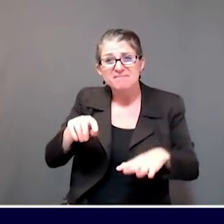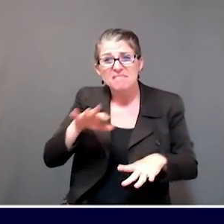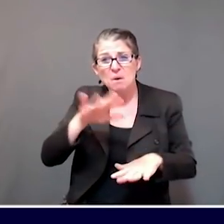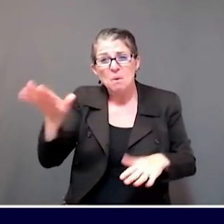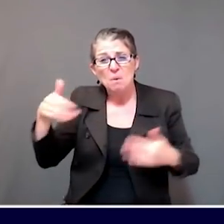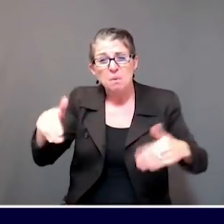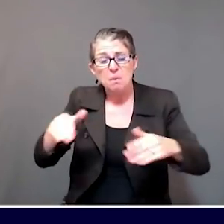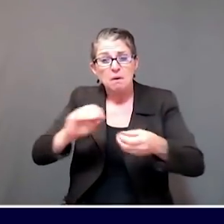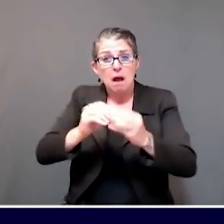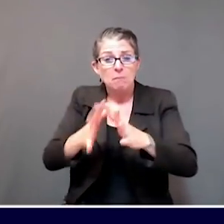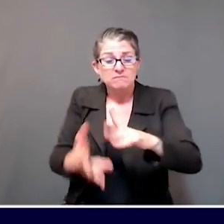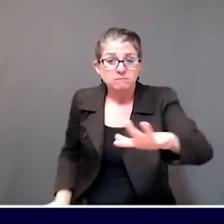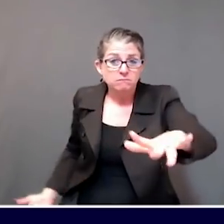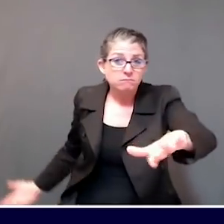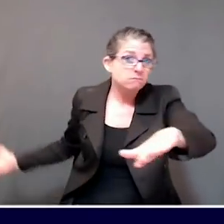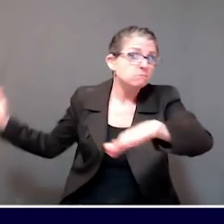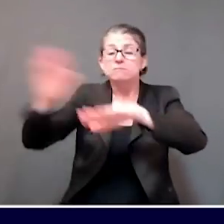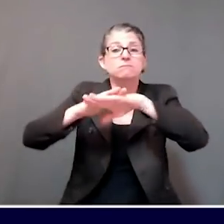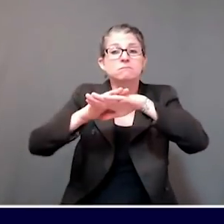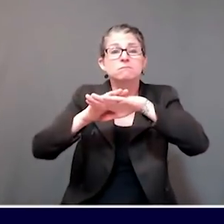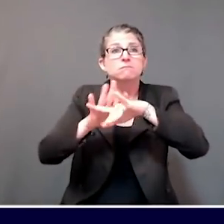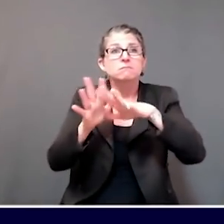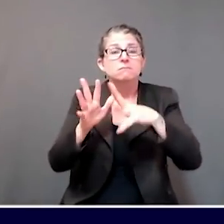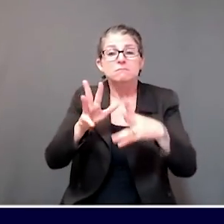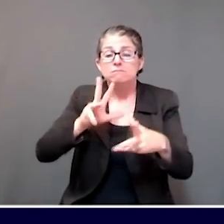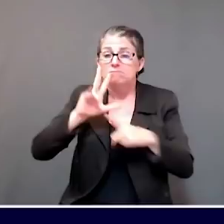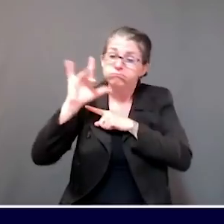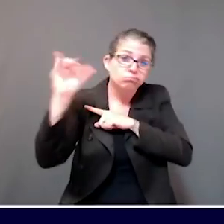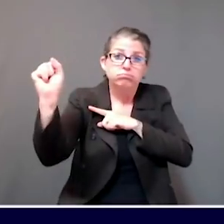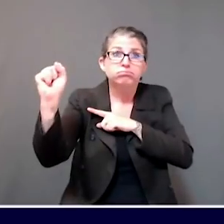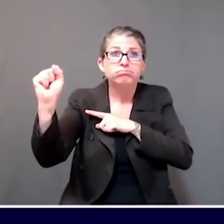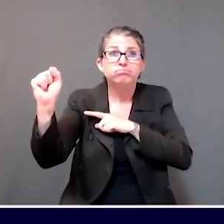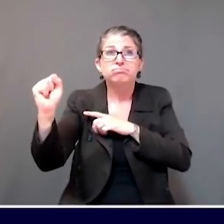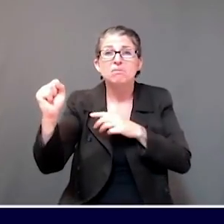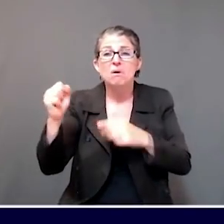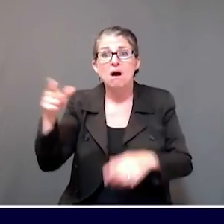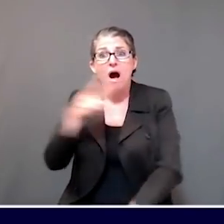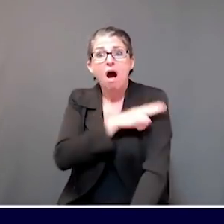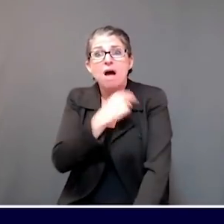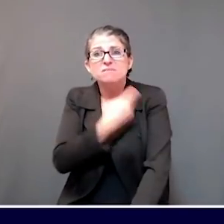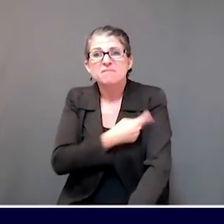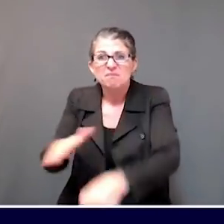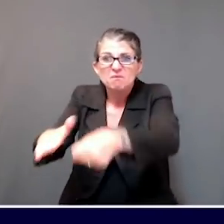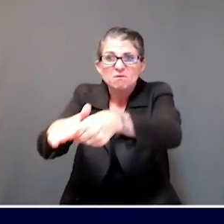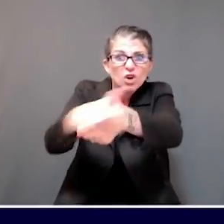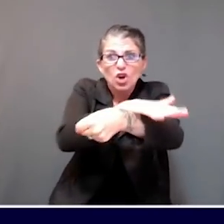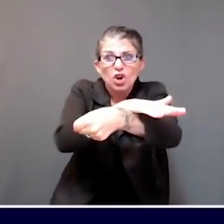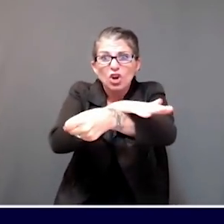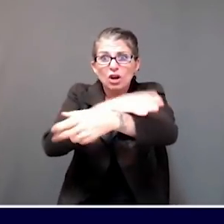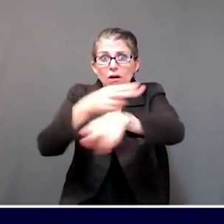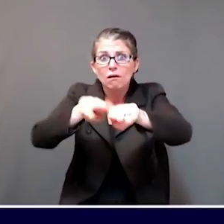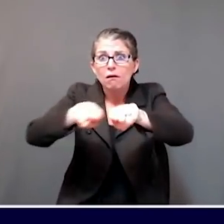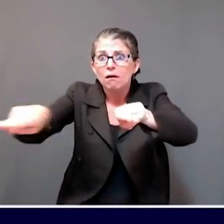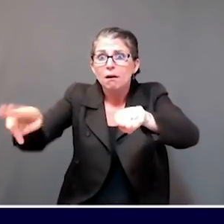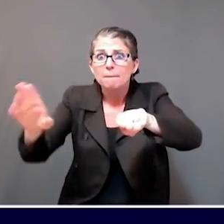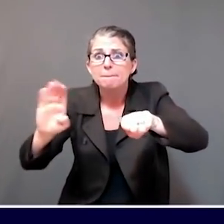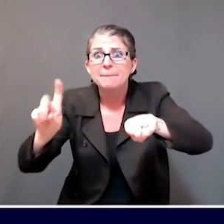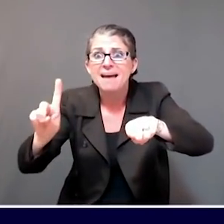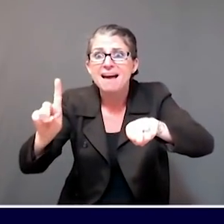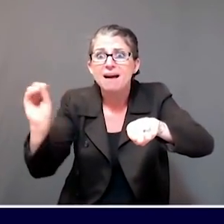And as we see hospitals reaching capacity there, PPE running low and testing supplies running